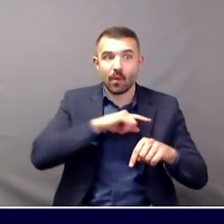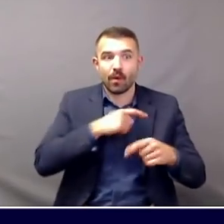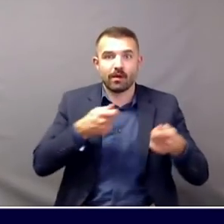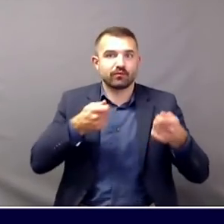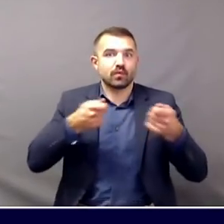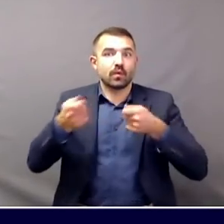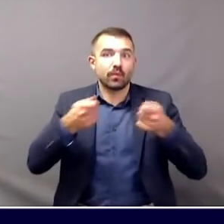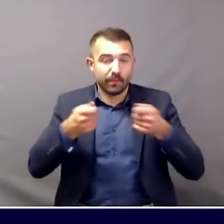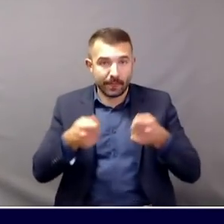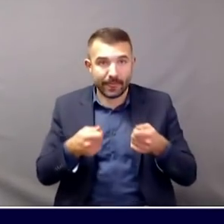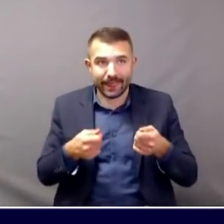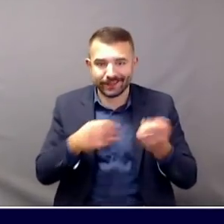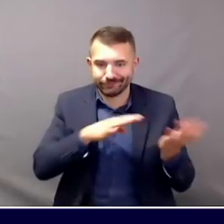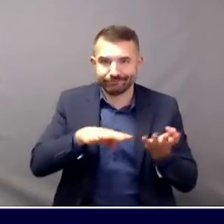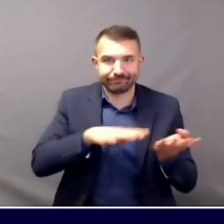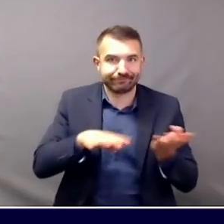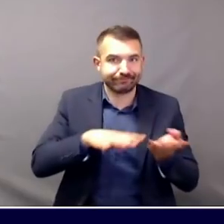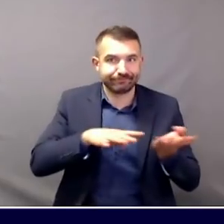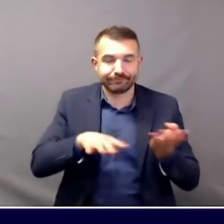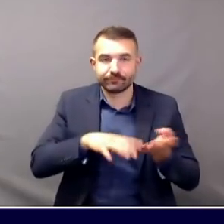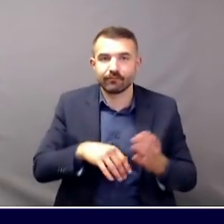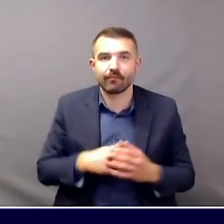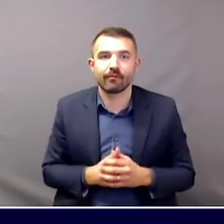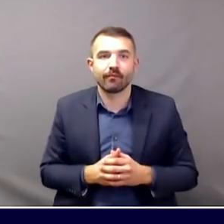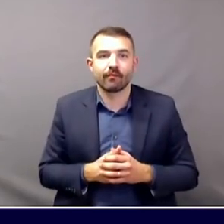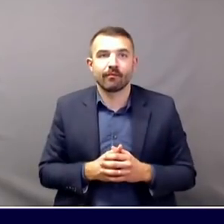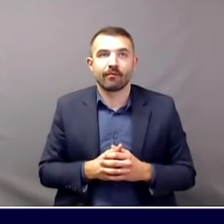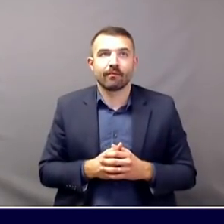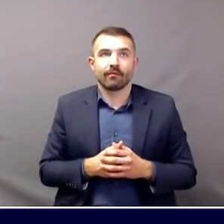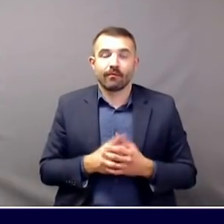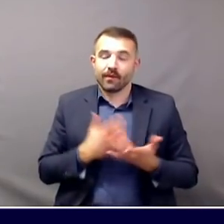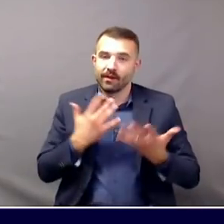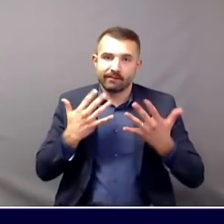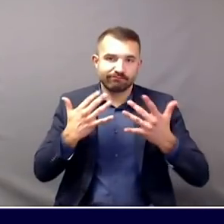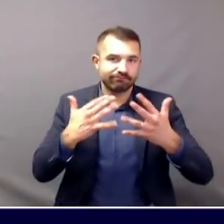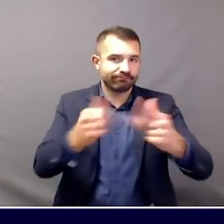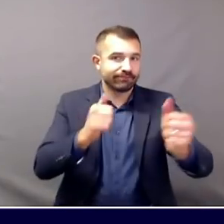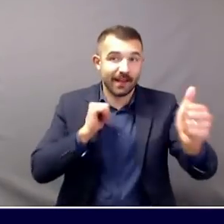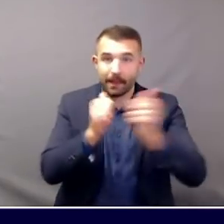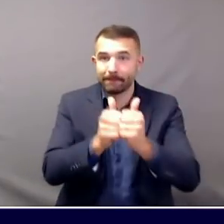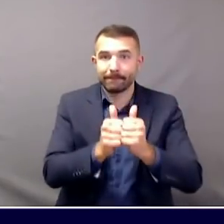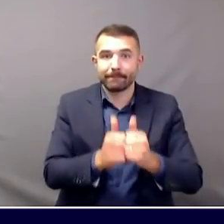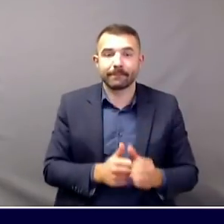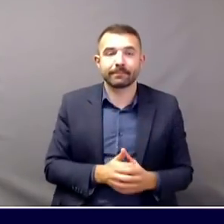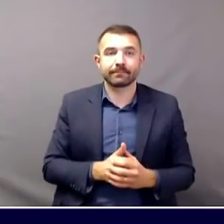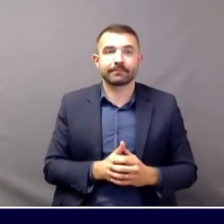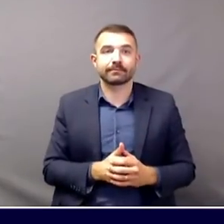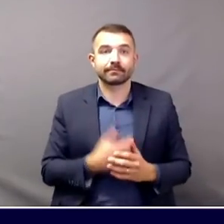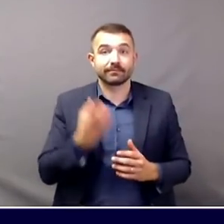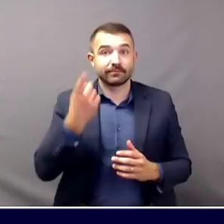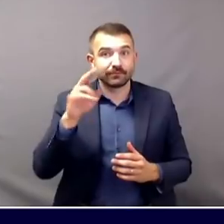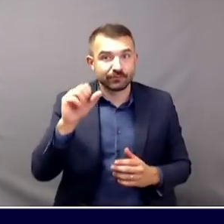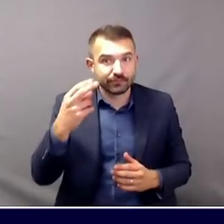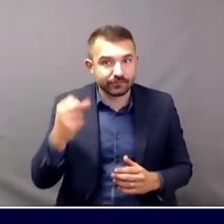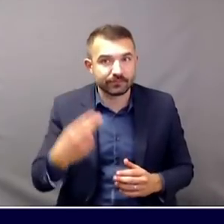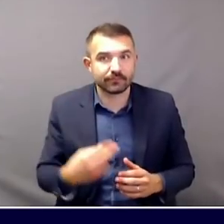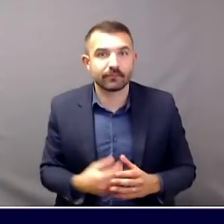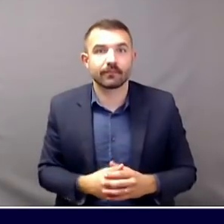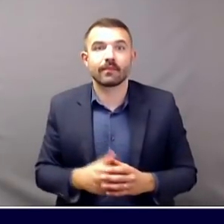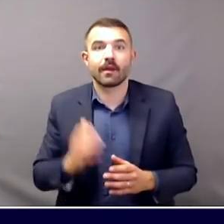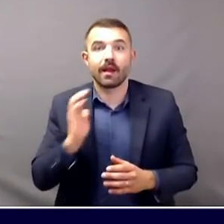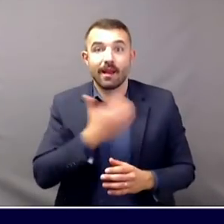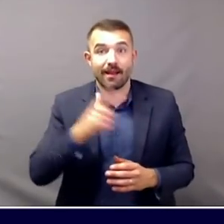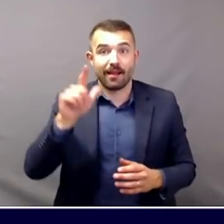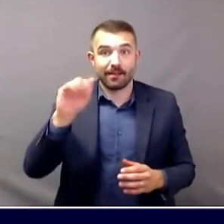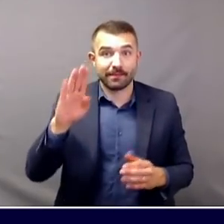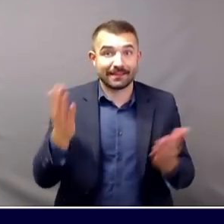susceptible to what we've seen in different places. Great. And Amy, thank to you. round out the answer to your question, we have not, our laboratory in Augusta has not experienced